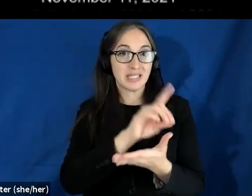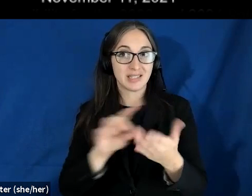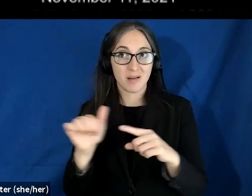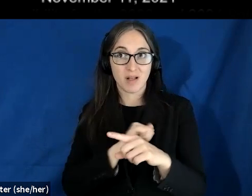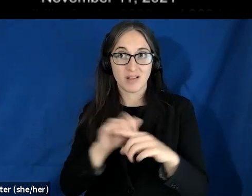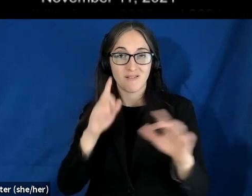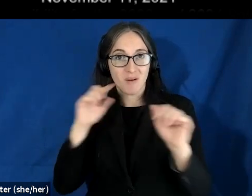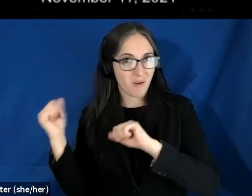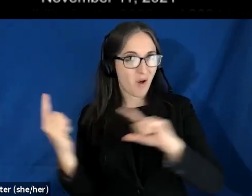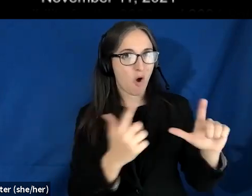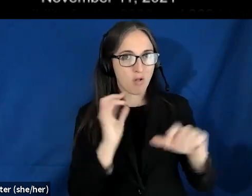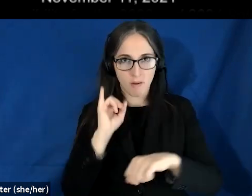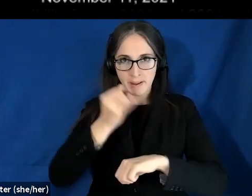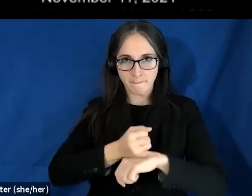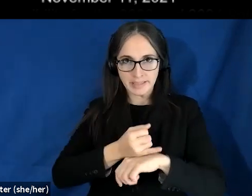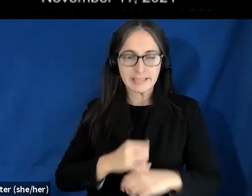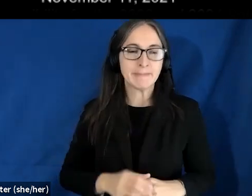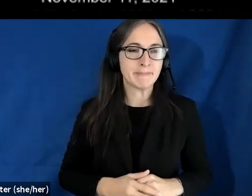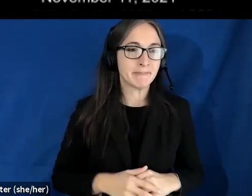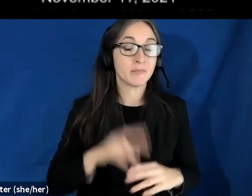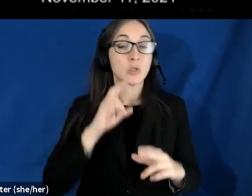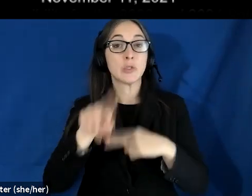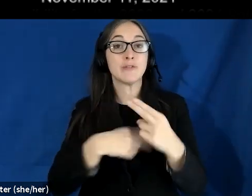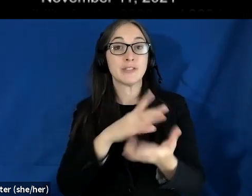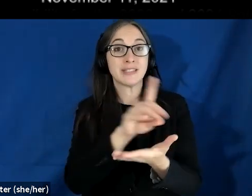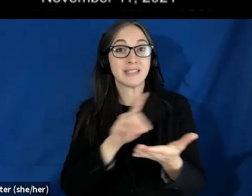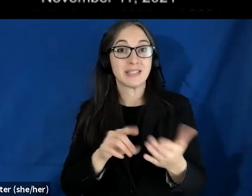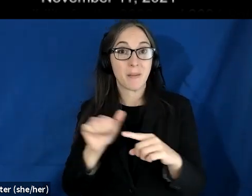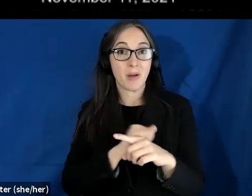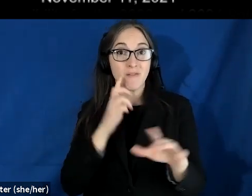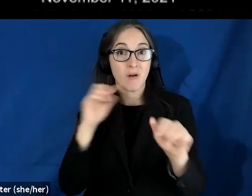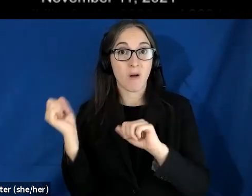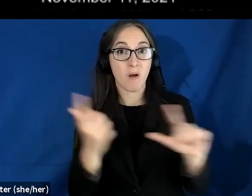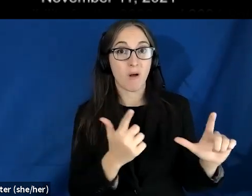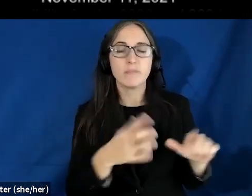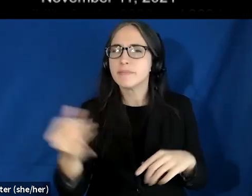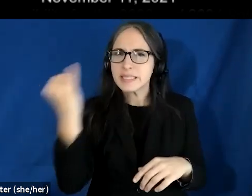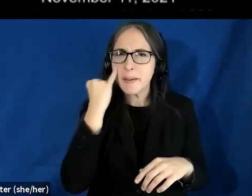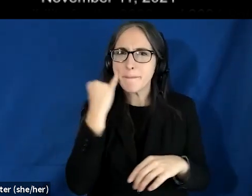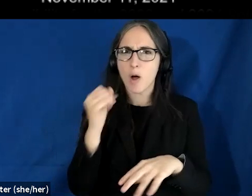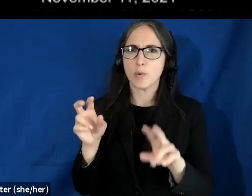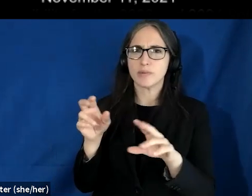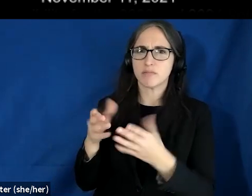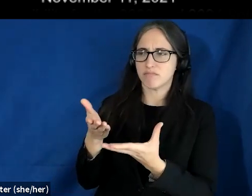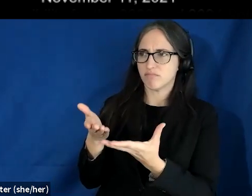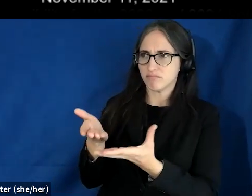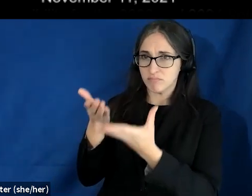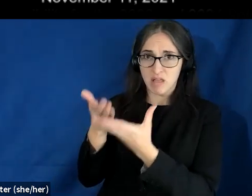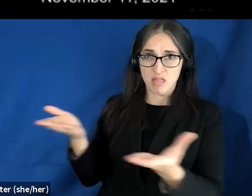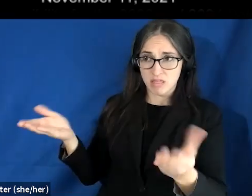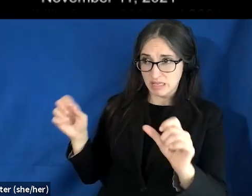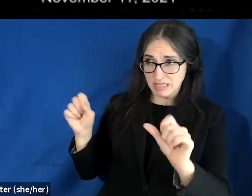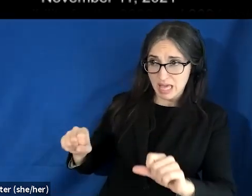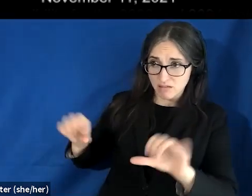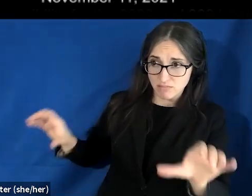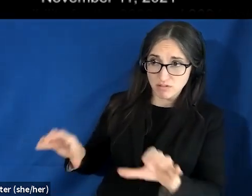on our campus. The universal design practice for everyone would be if we did an analysis of things that could be done for